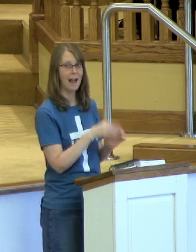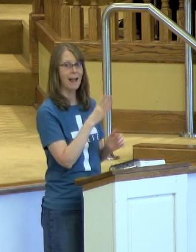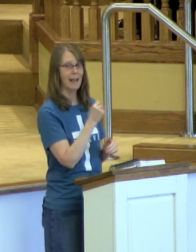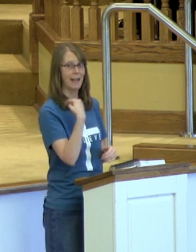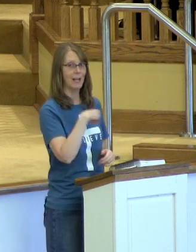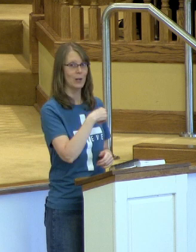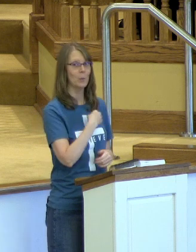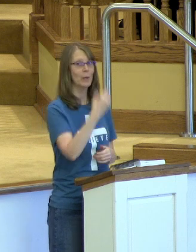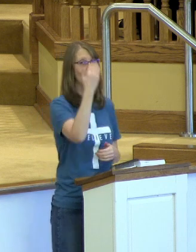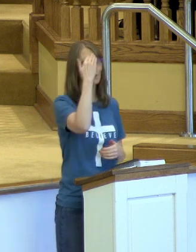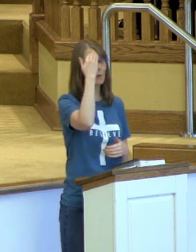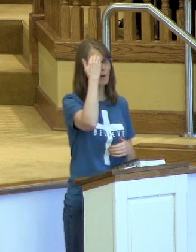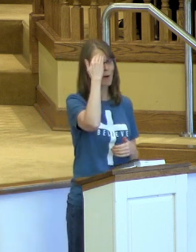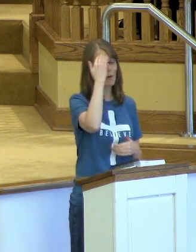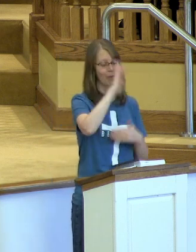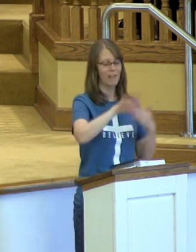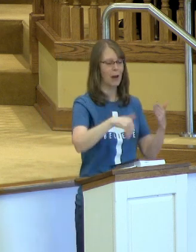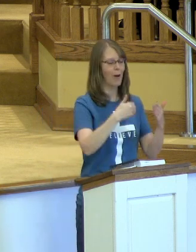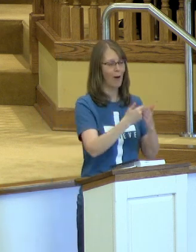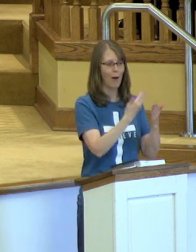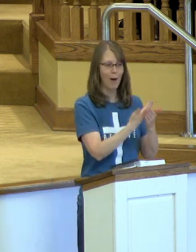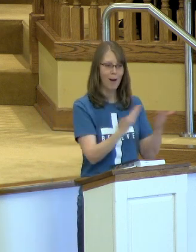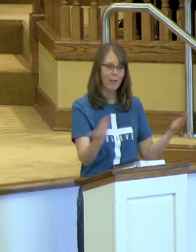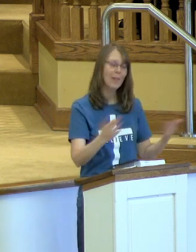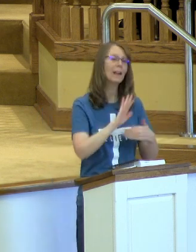And we know that